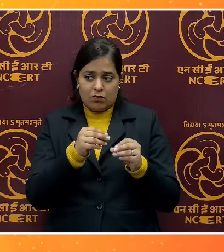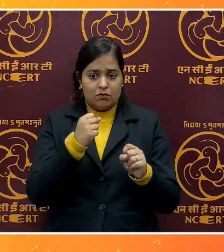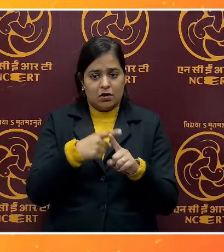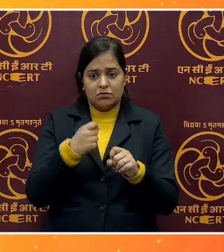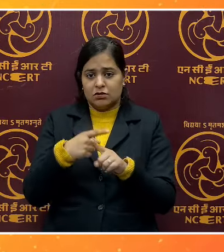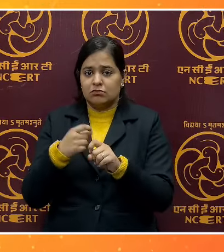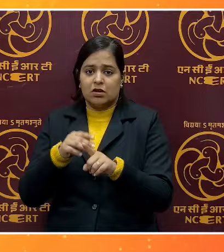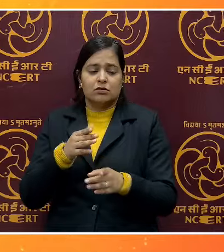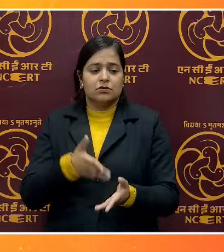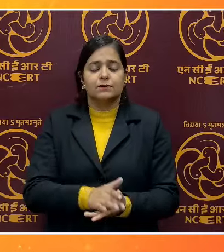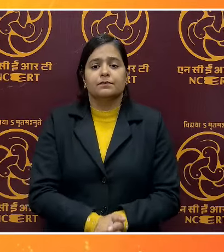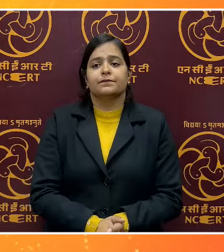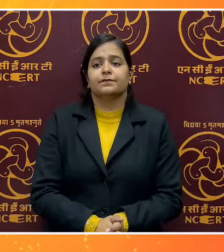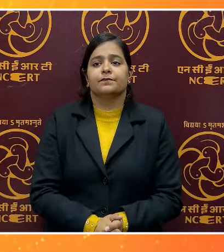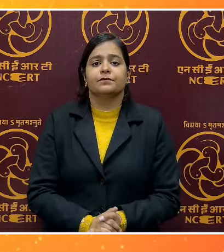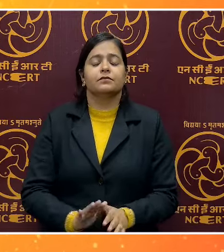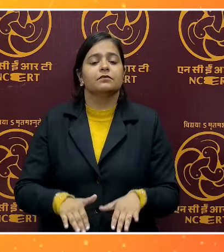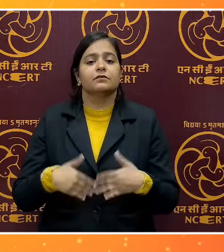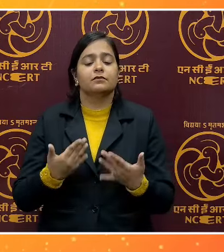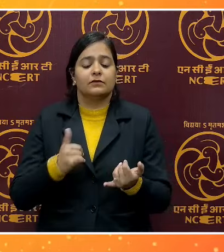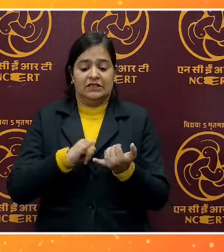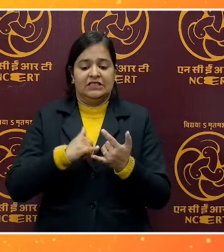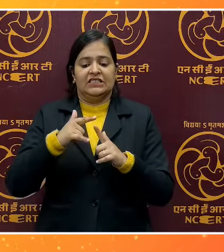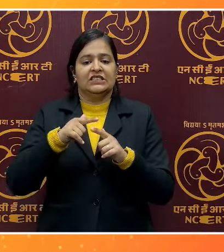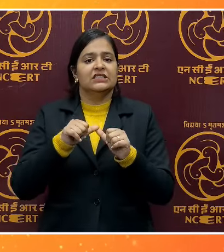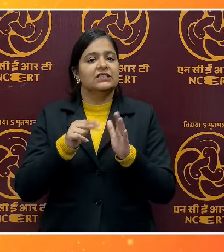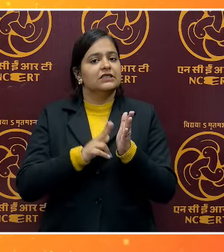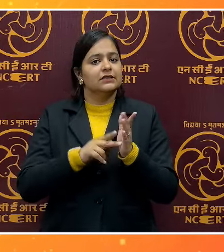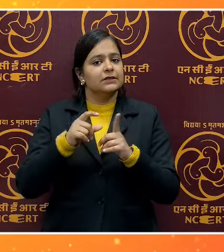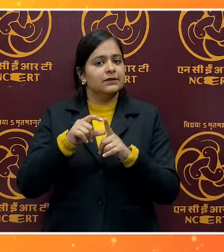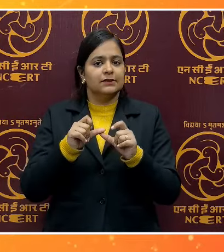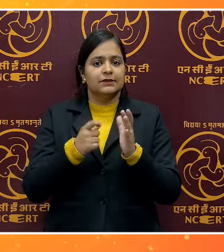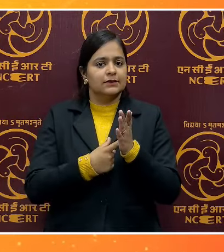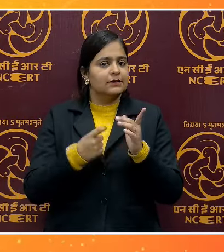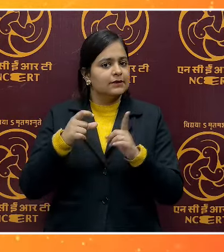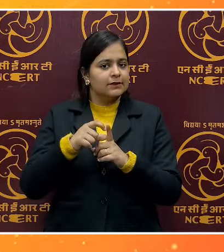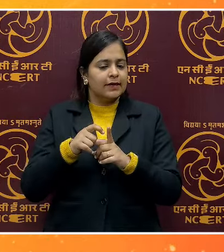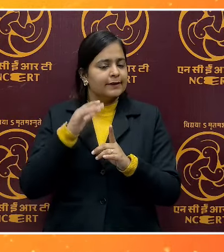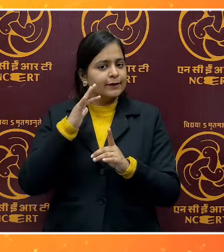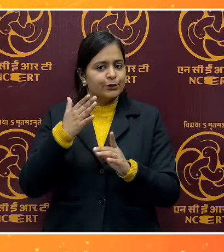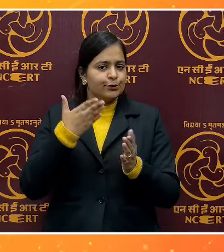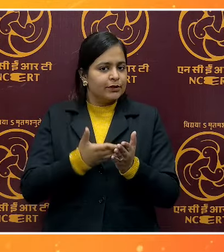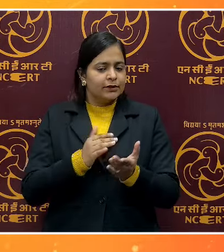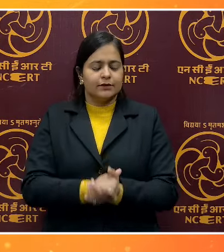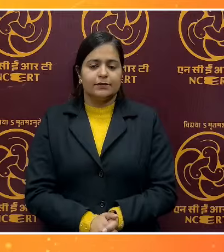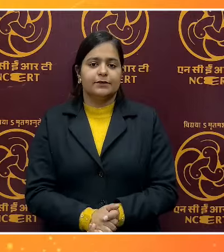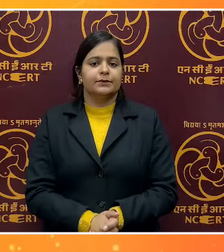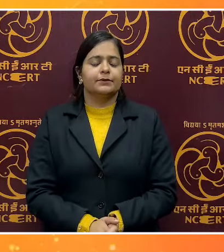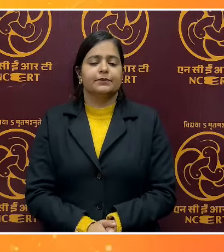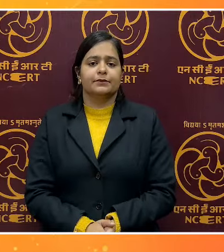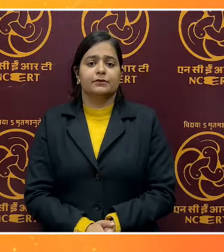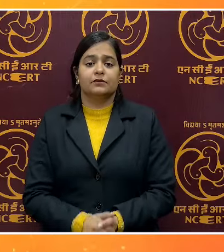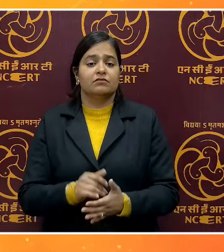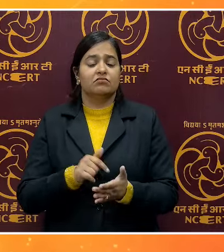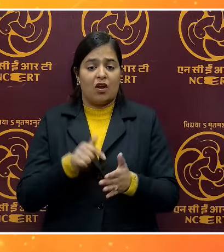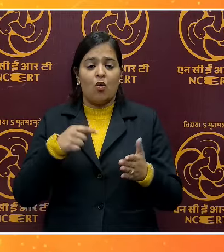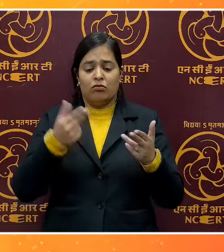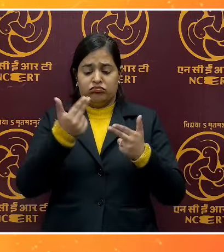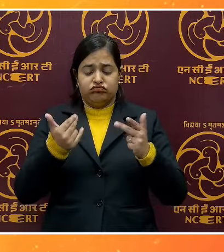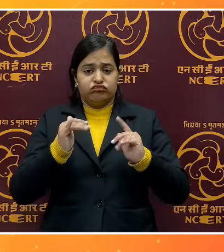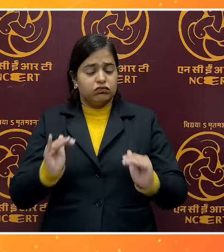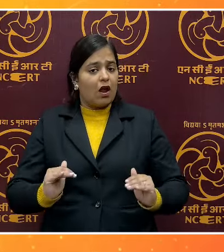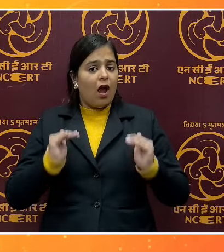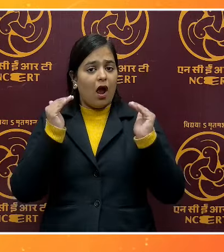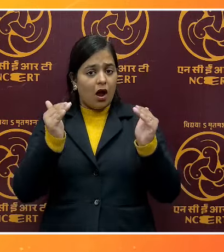compounds. After that, standard theory is also given, like we have like organelle diagrams in higher level that